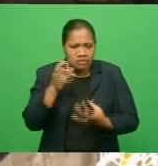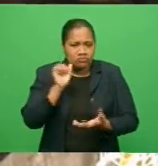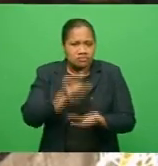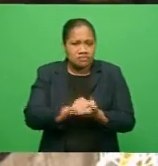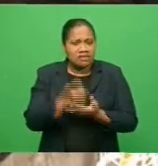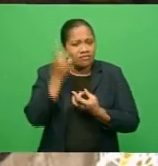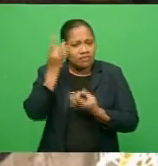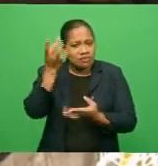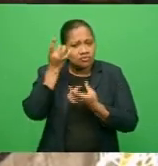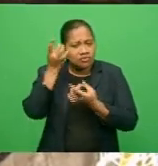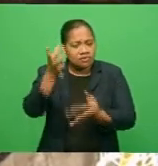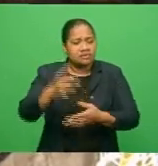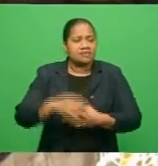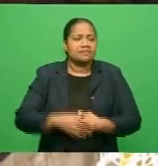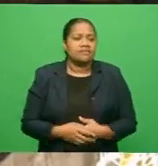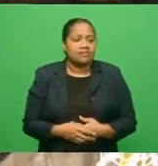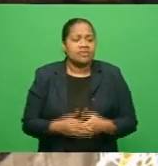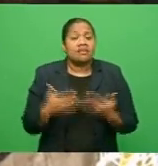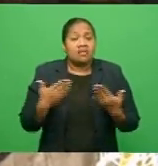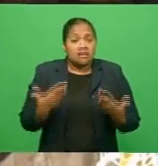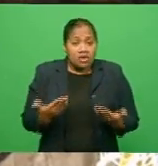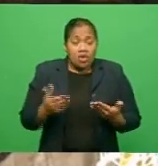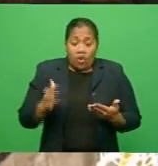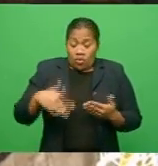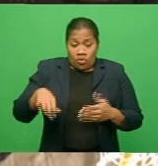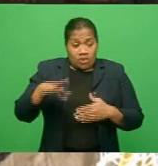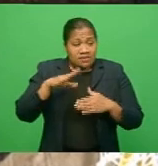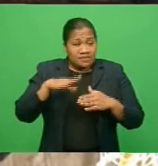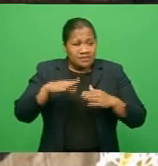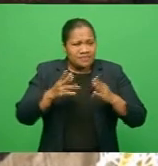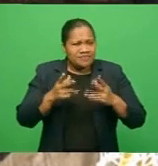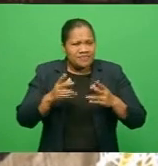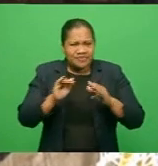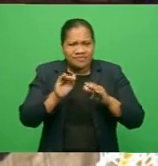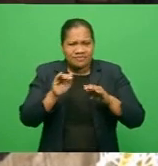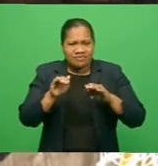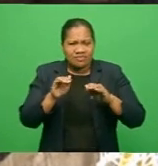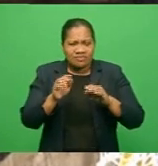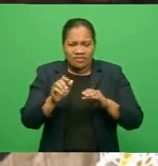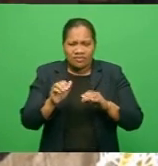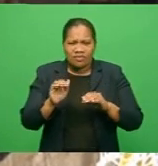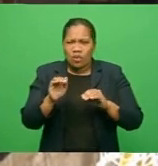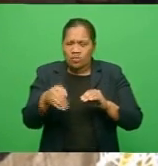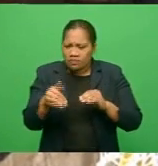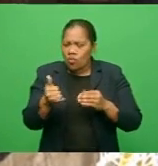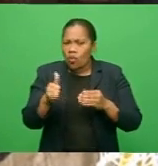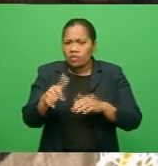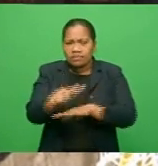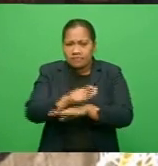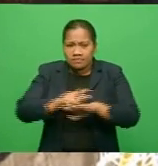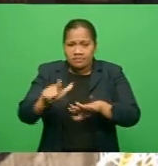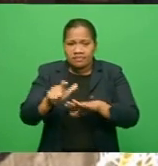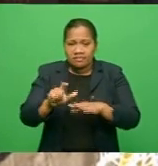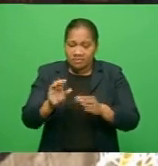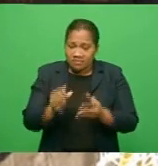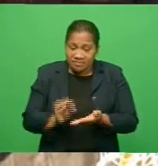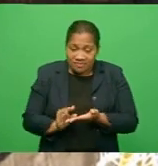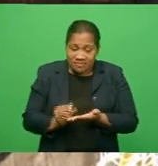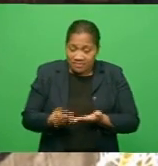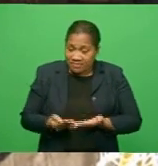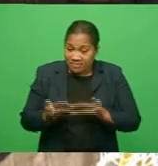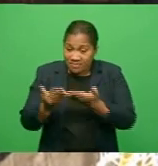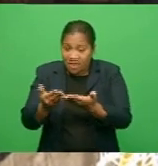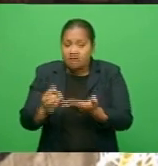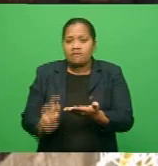onwards, every flat that is allocated or any land that is allocated, it will be approved by the